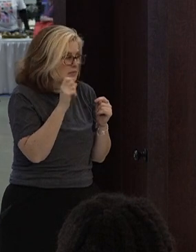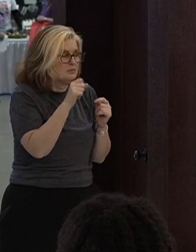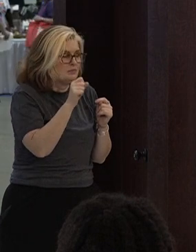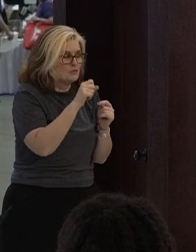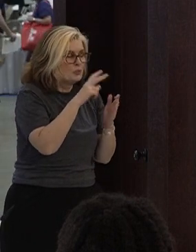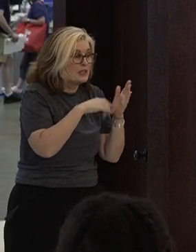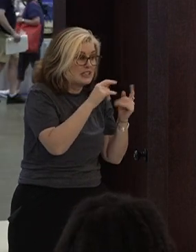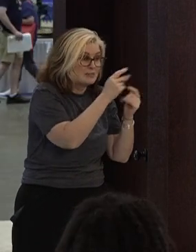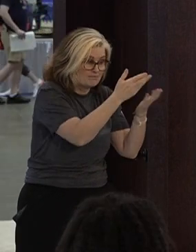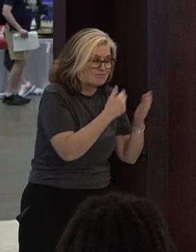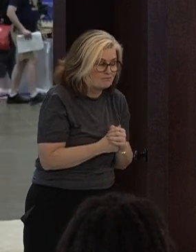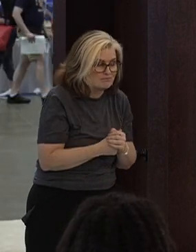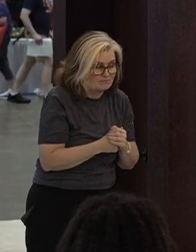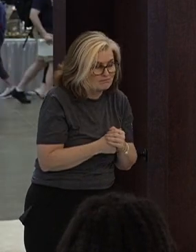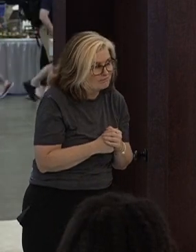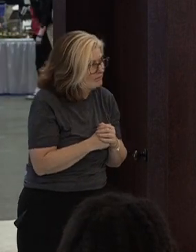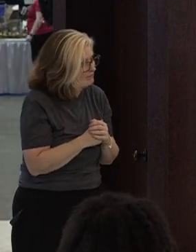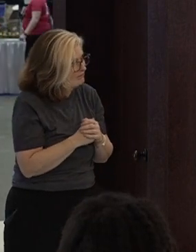you need to read it.